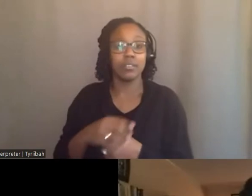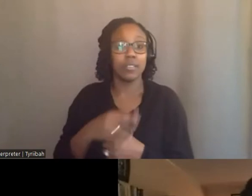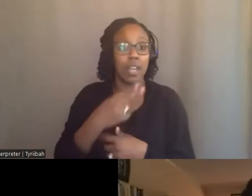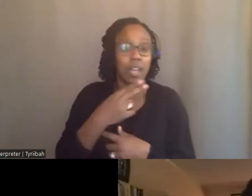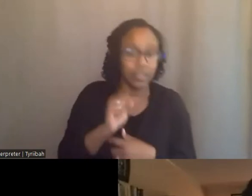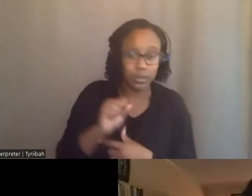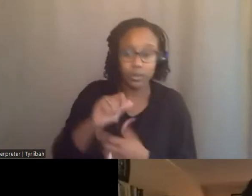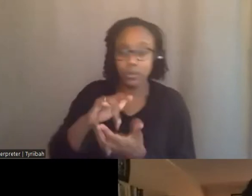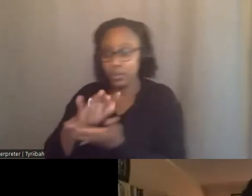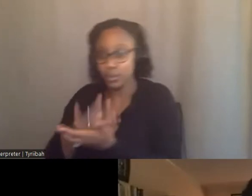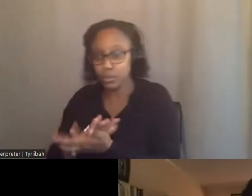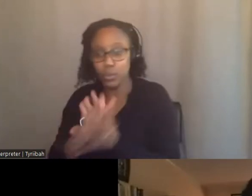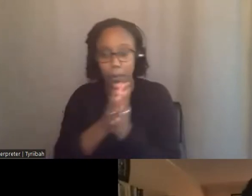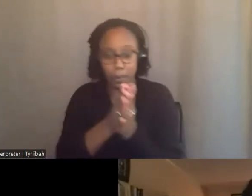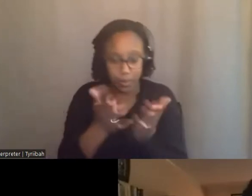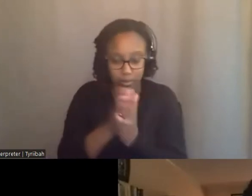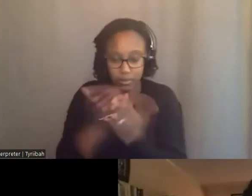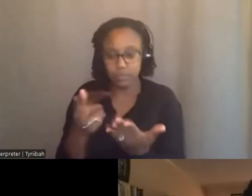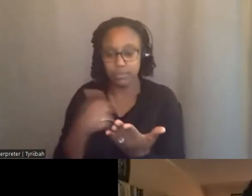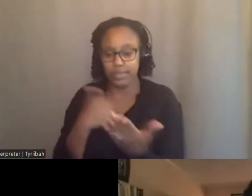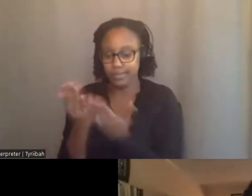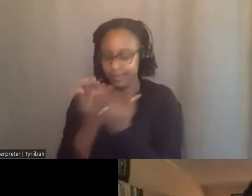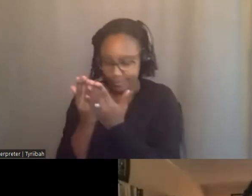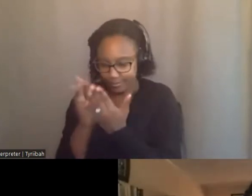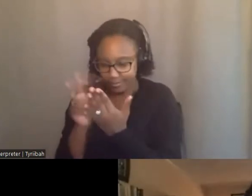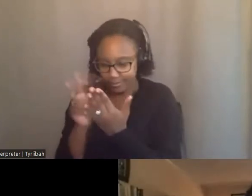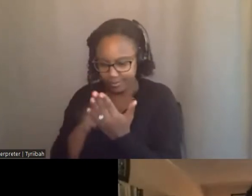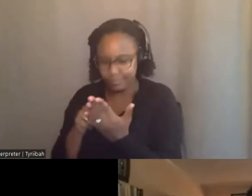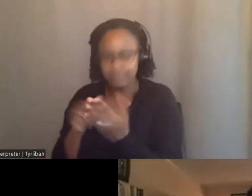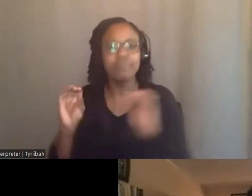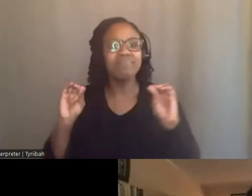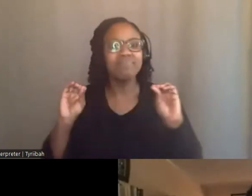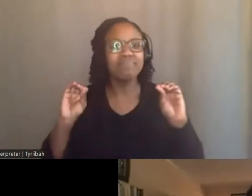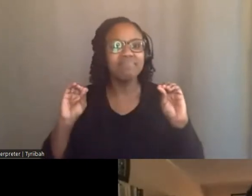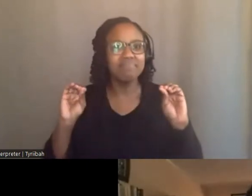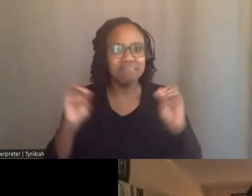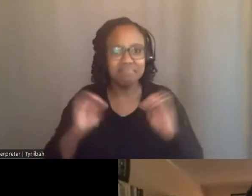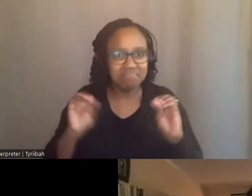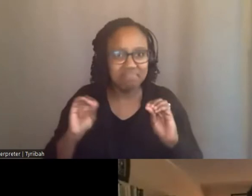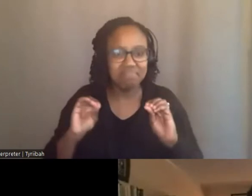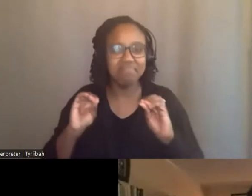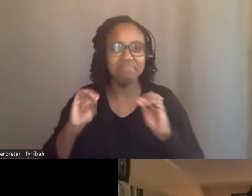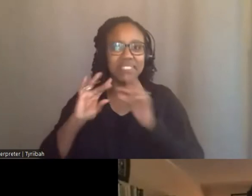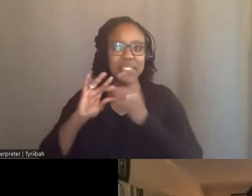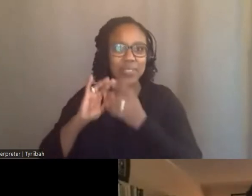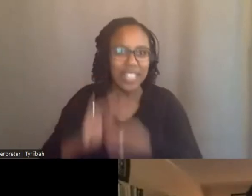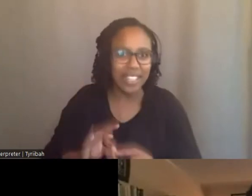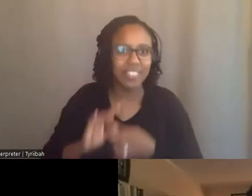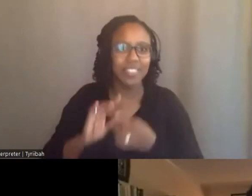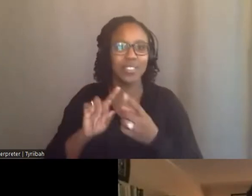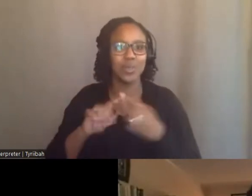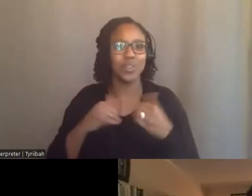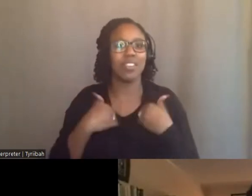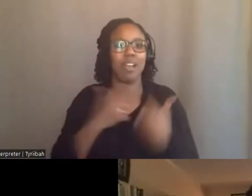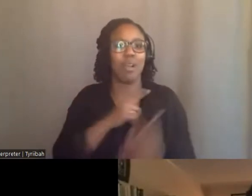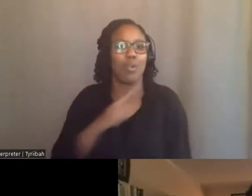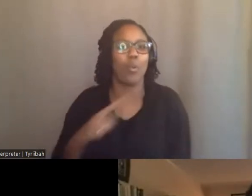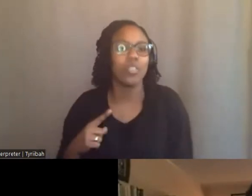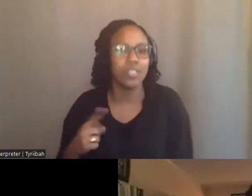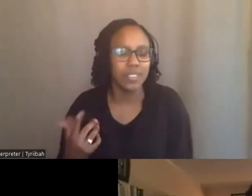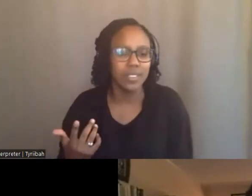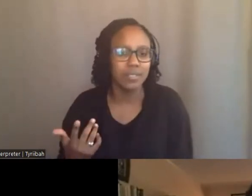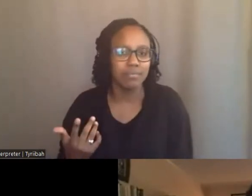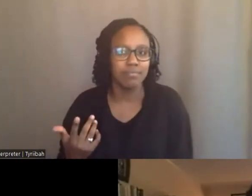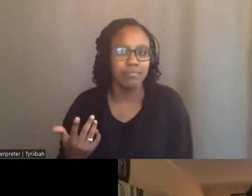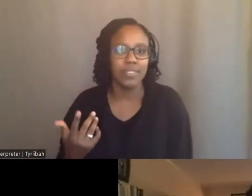textbooks that I looked through, I didn't find a single reference to the Young Lords. So they were just shut out of